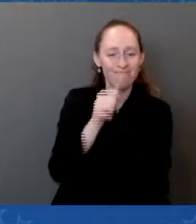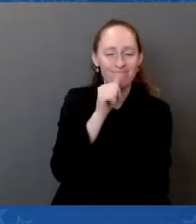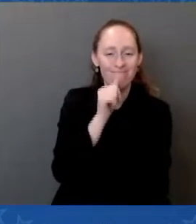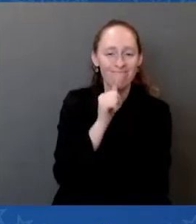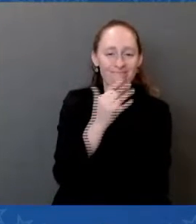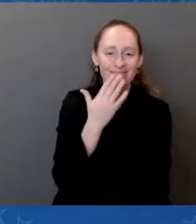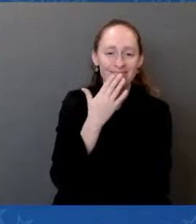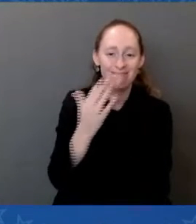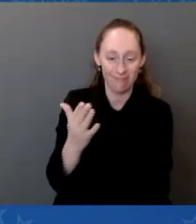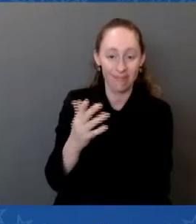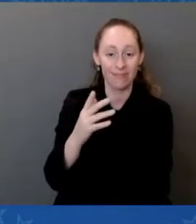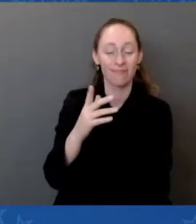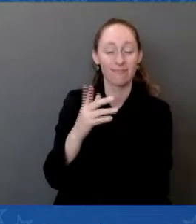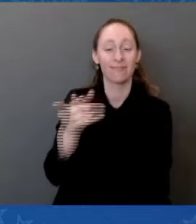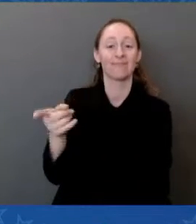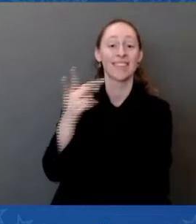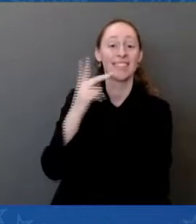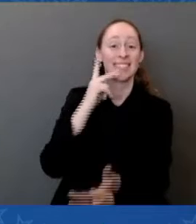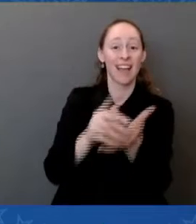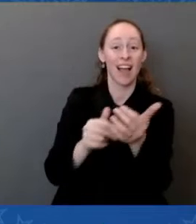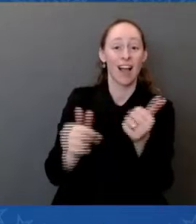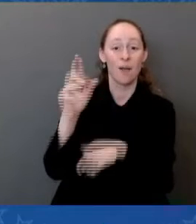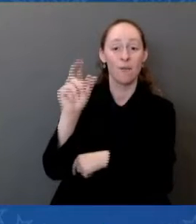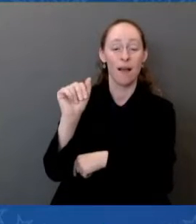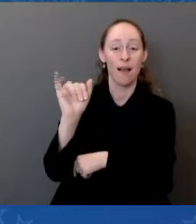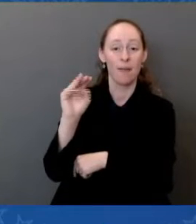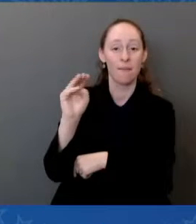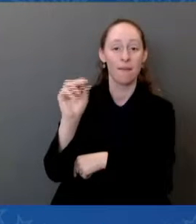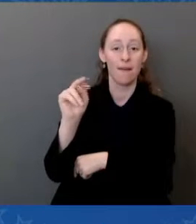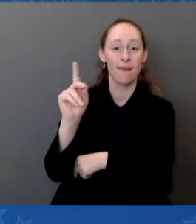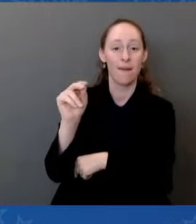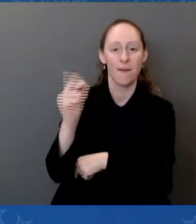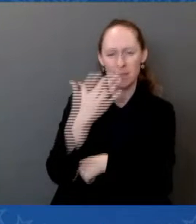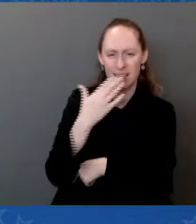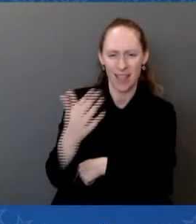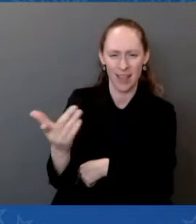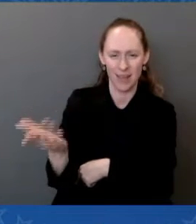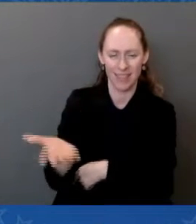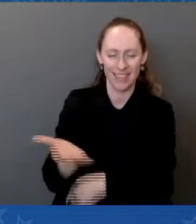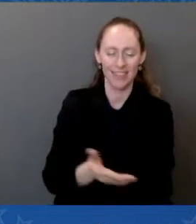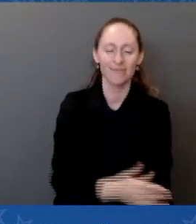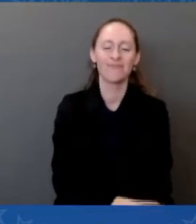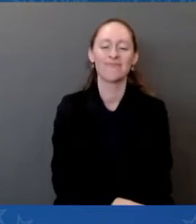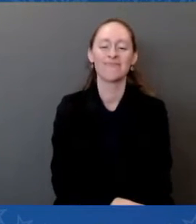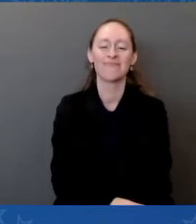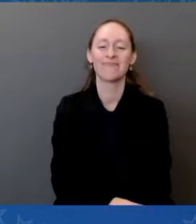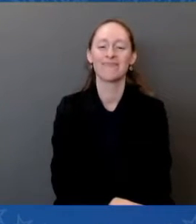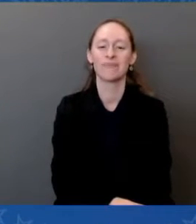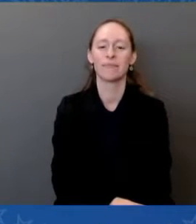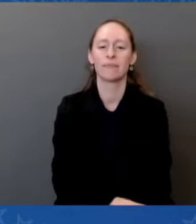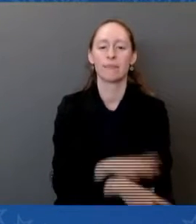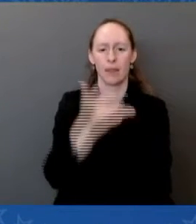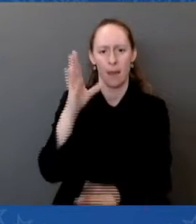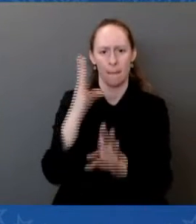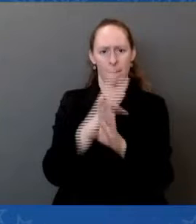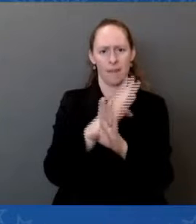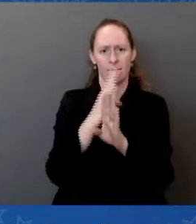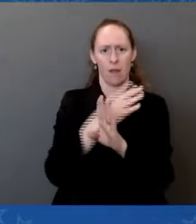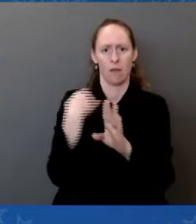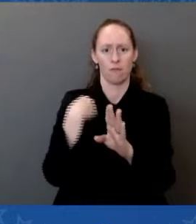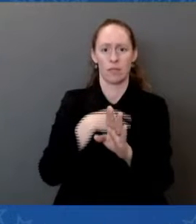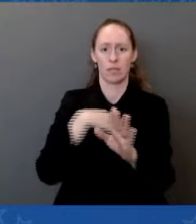Before I begin, I'd like to speak very briefly about today's jobs report that was just been issued.